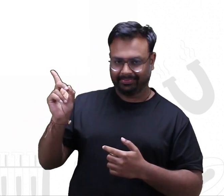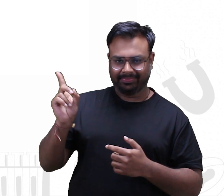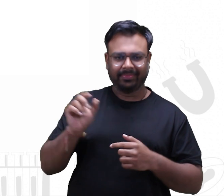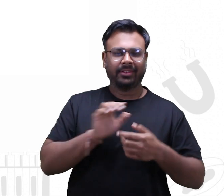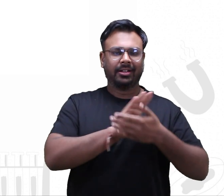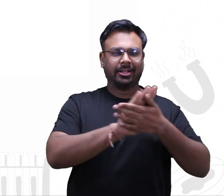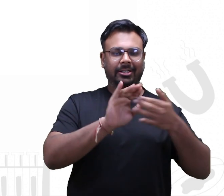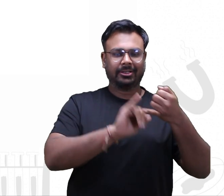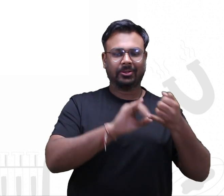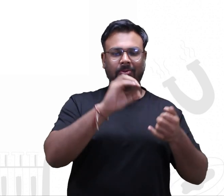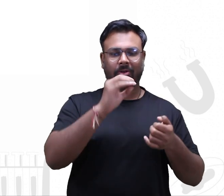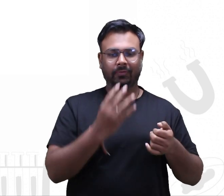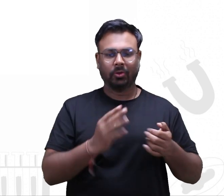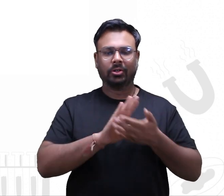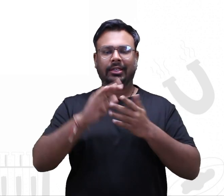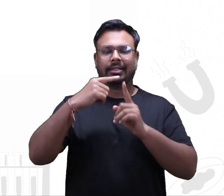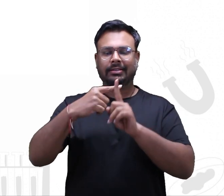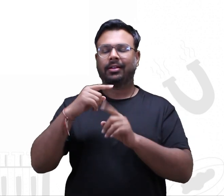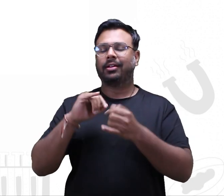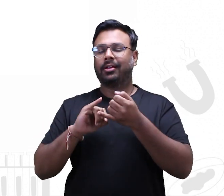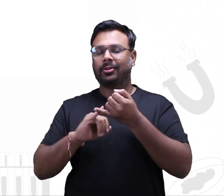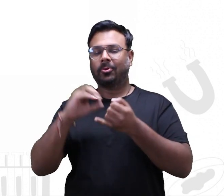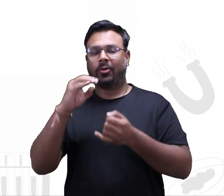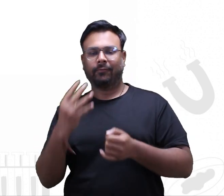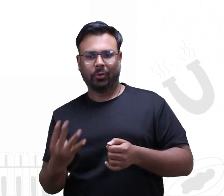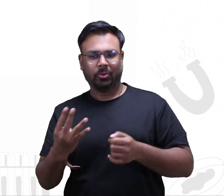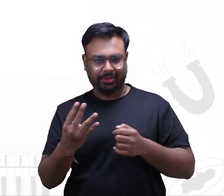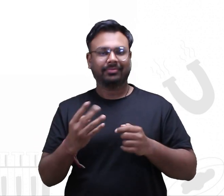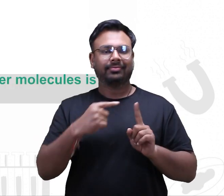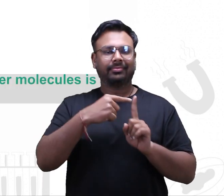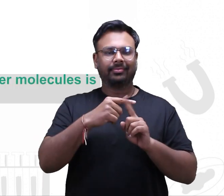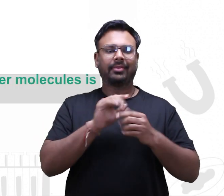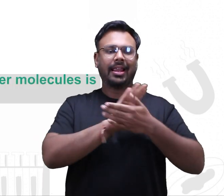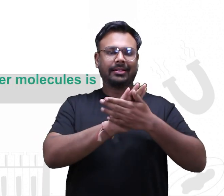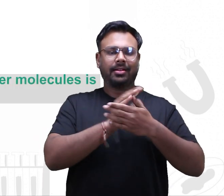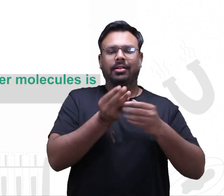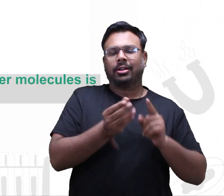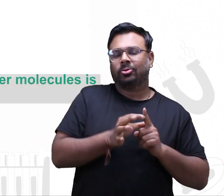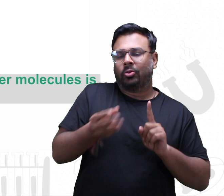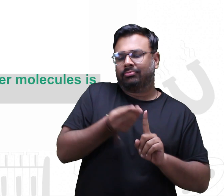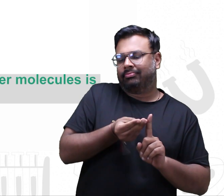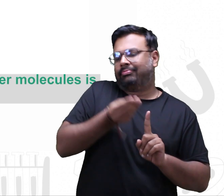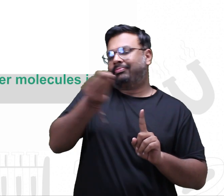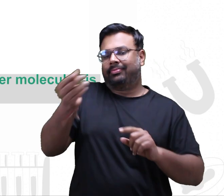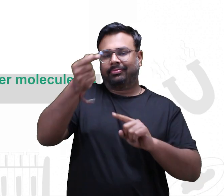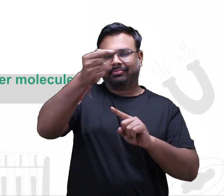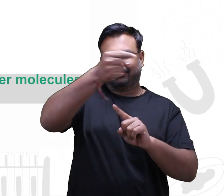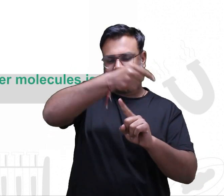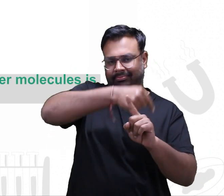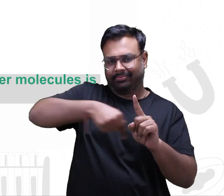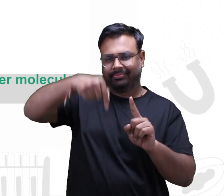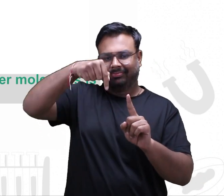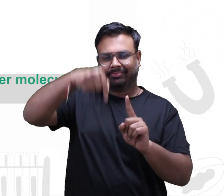HSO4 gives rise to H plus SO4 minus. The interaction between the hydrogen ions